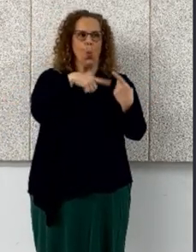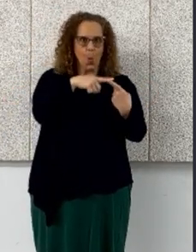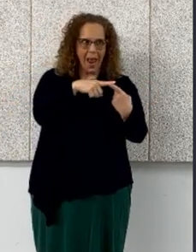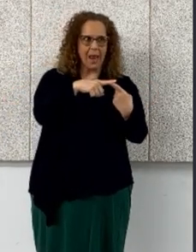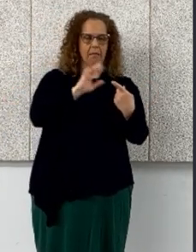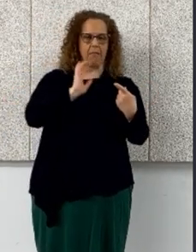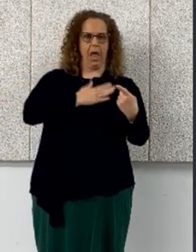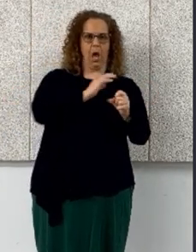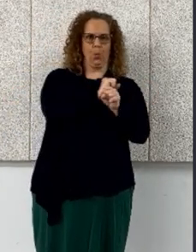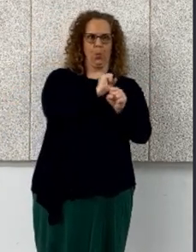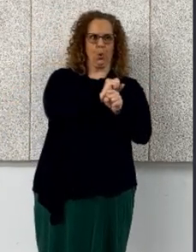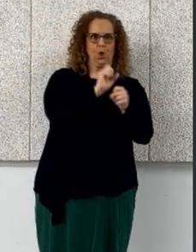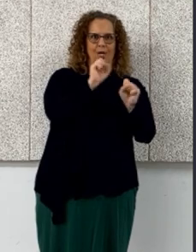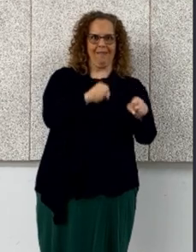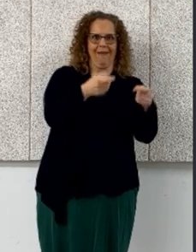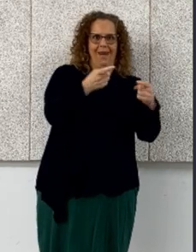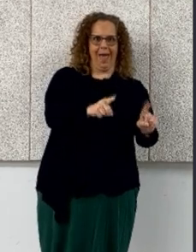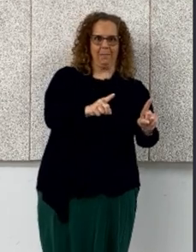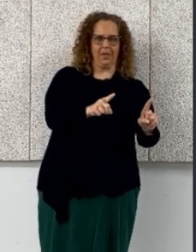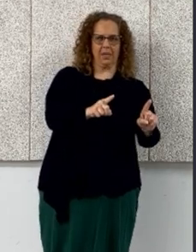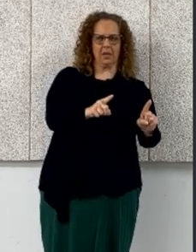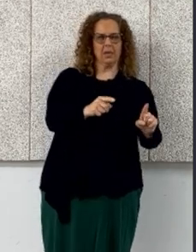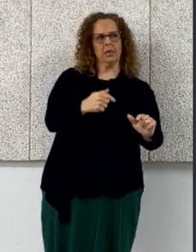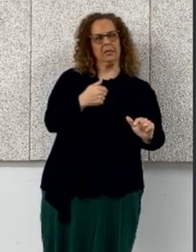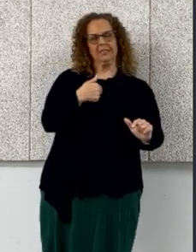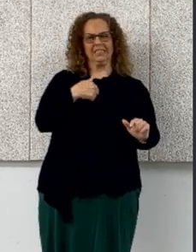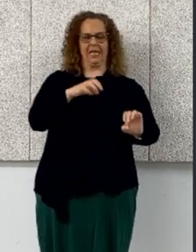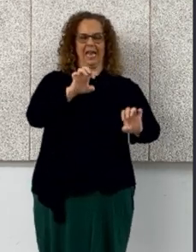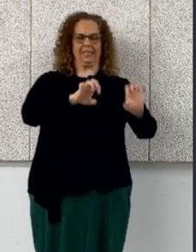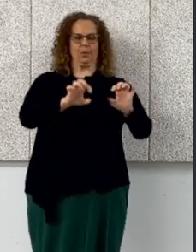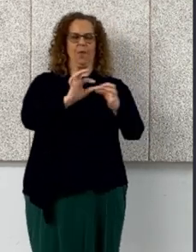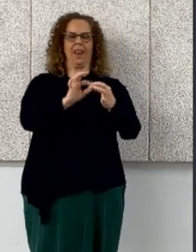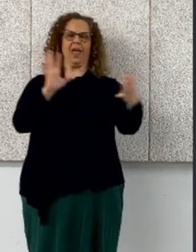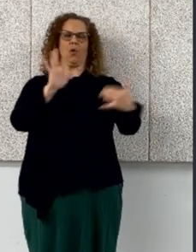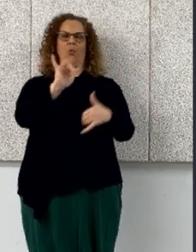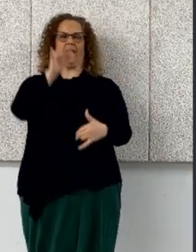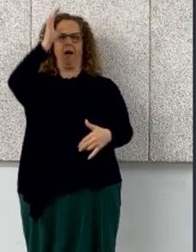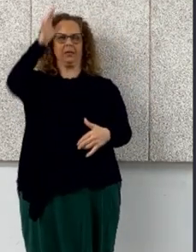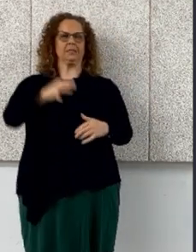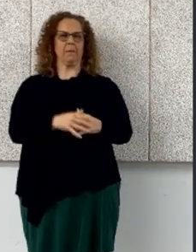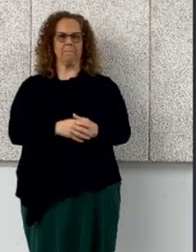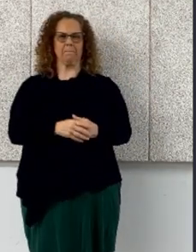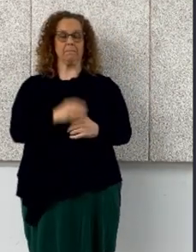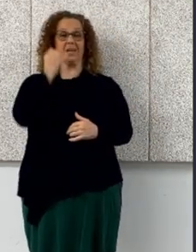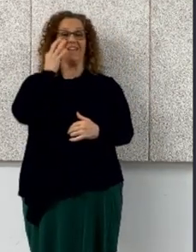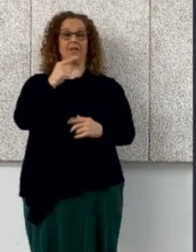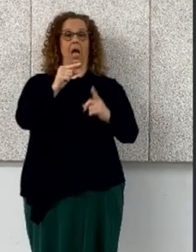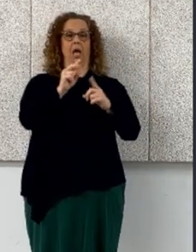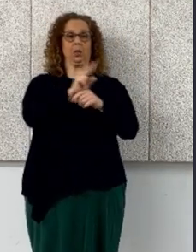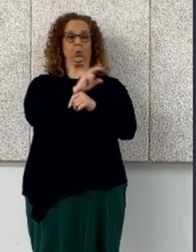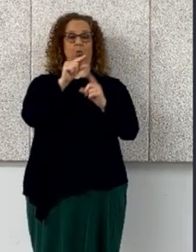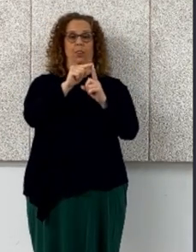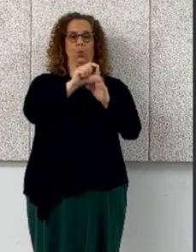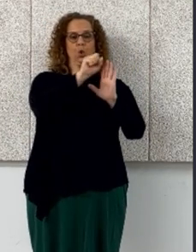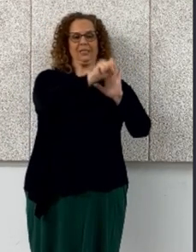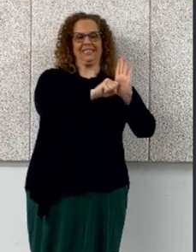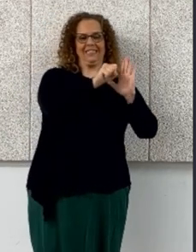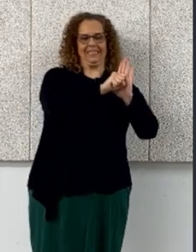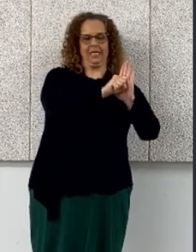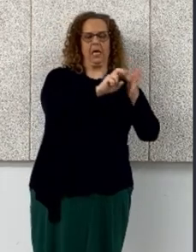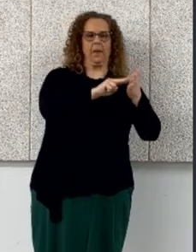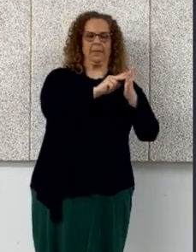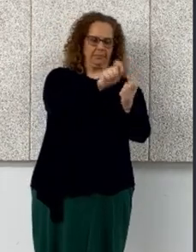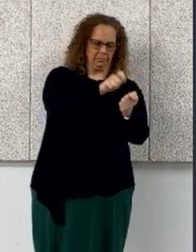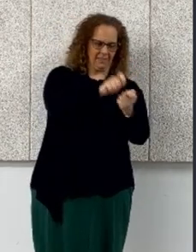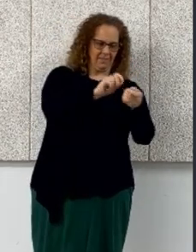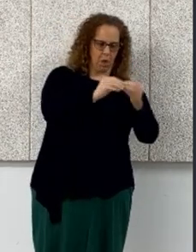place, I am going to experiment with letting go of. Mm. If I say a season, then that means then there are this many